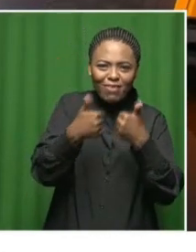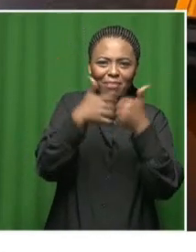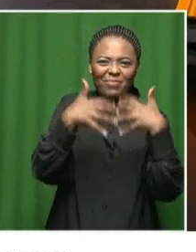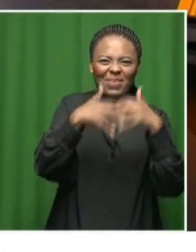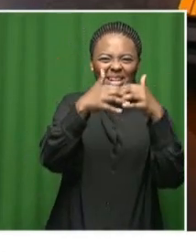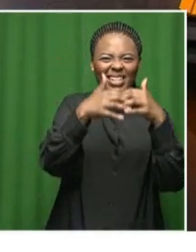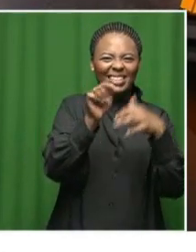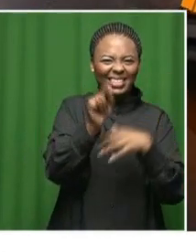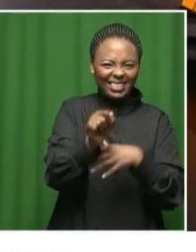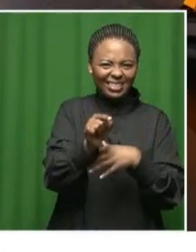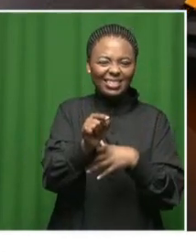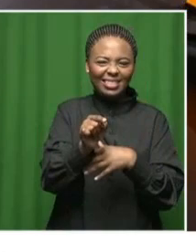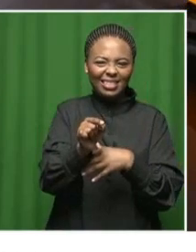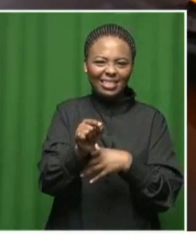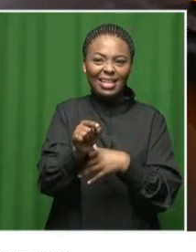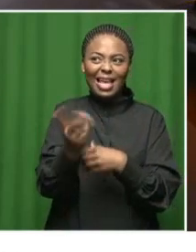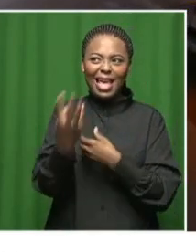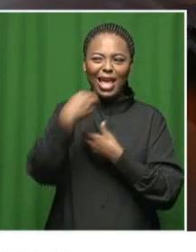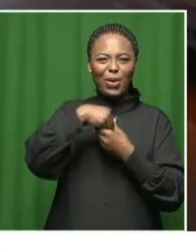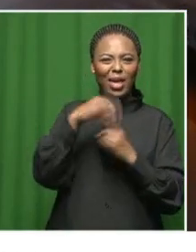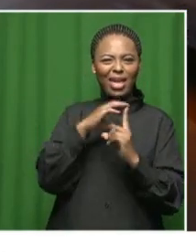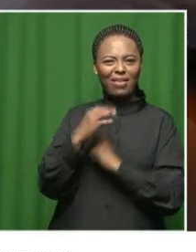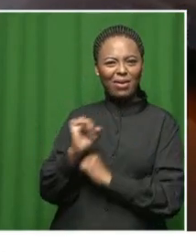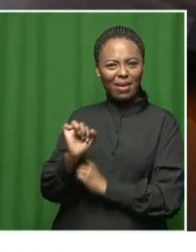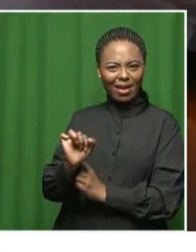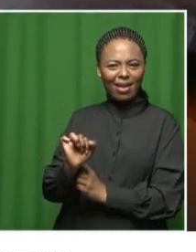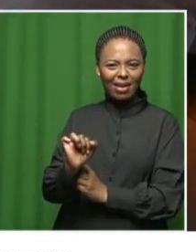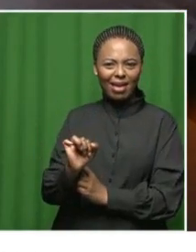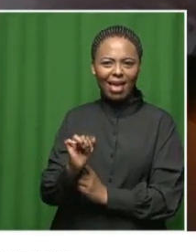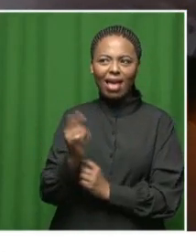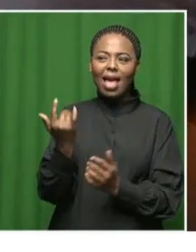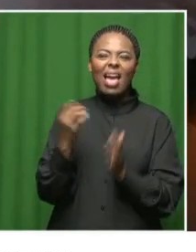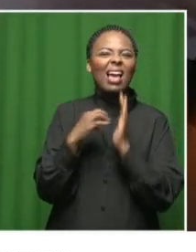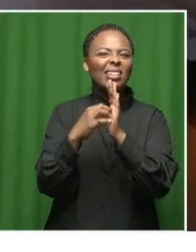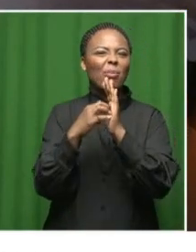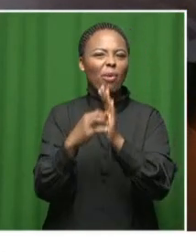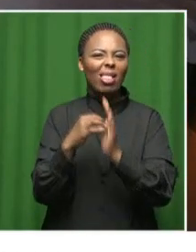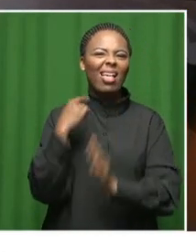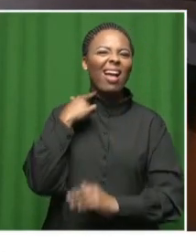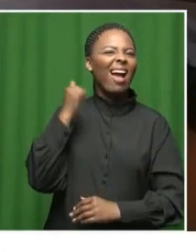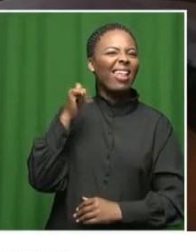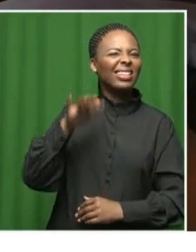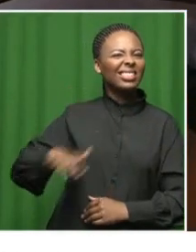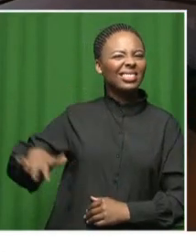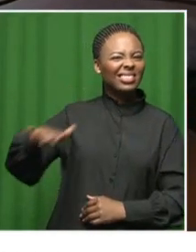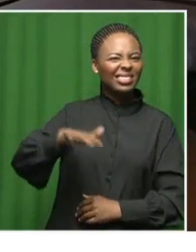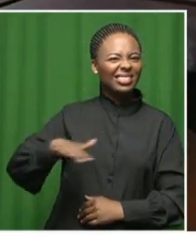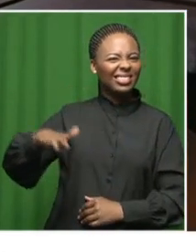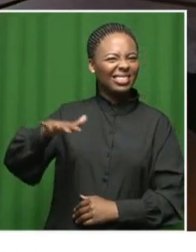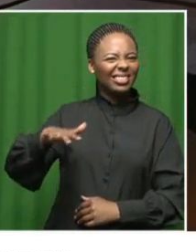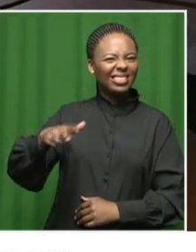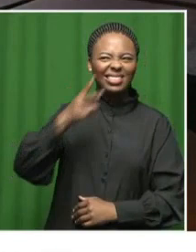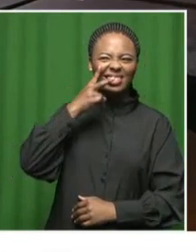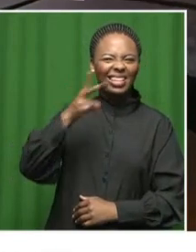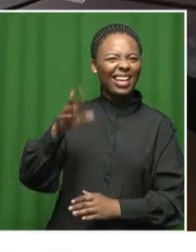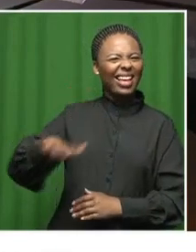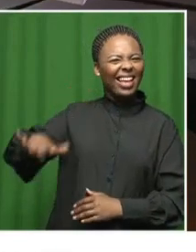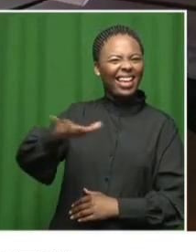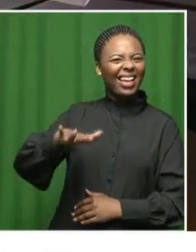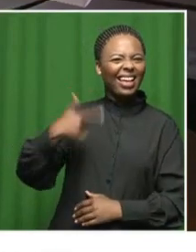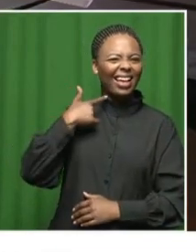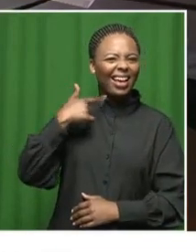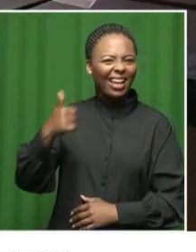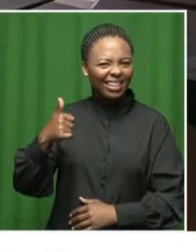that were reflecting their environment. Okay. For example, in Alex, where we were in Alexandra, as one of the groups that was